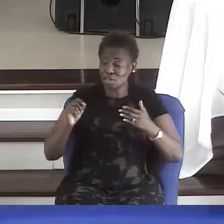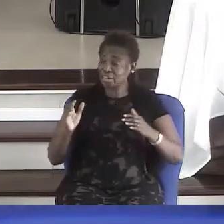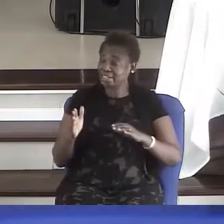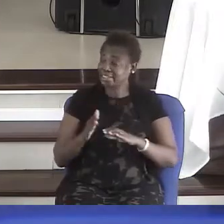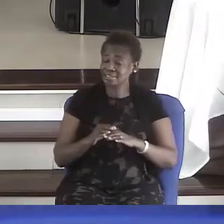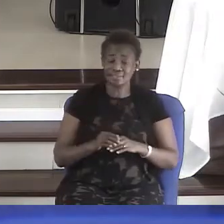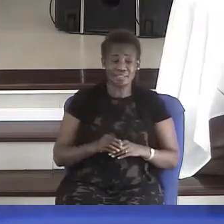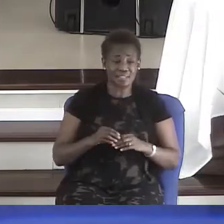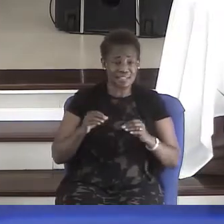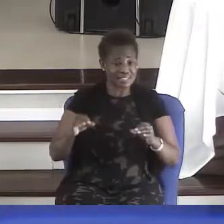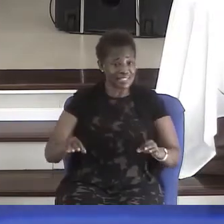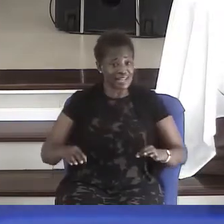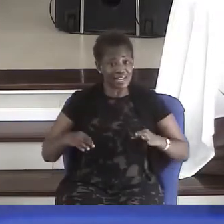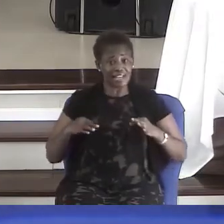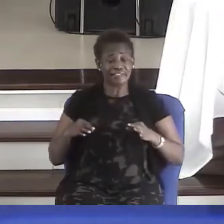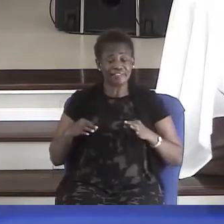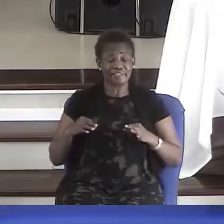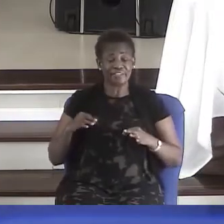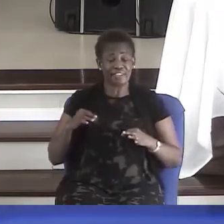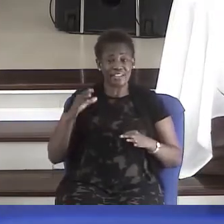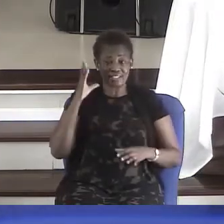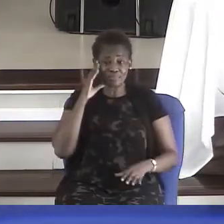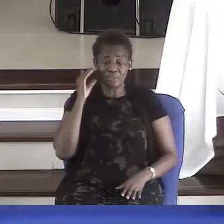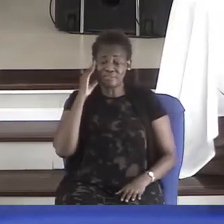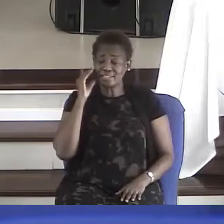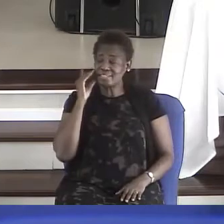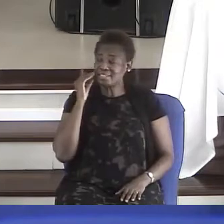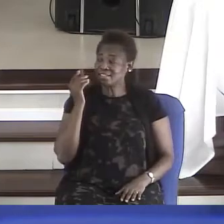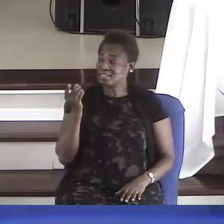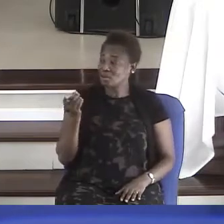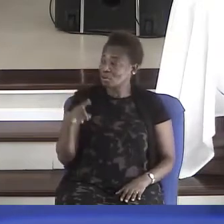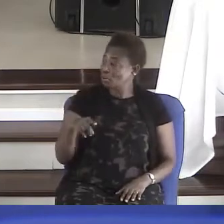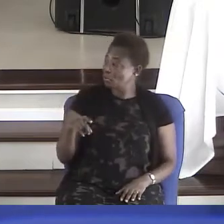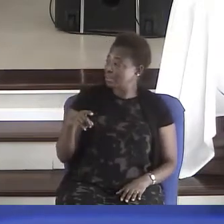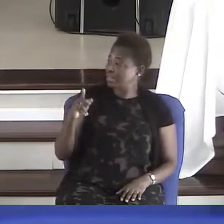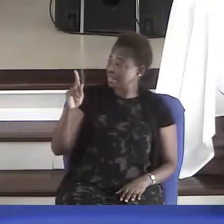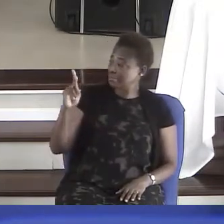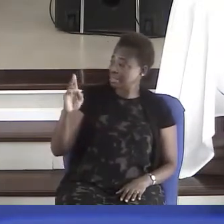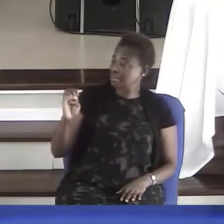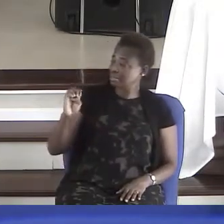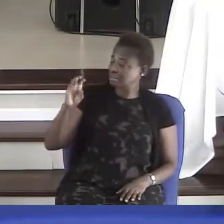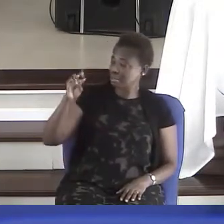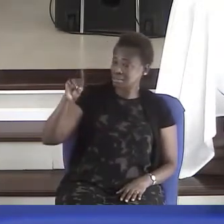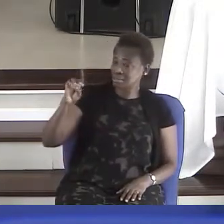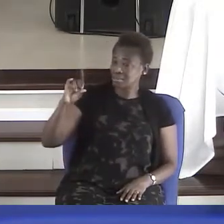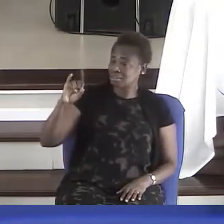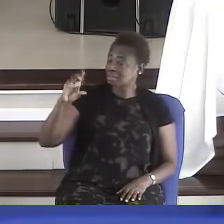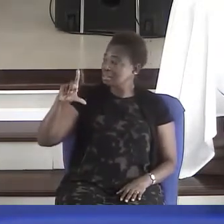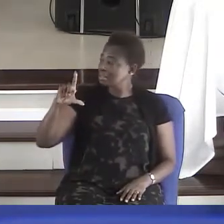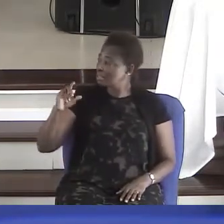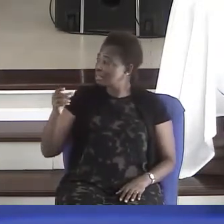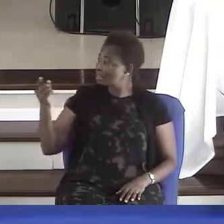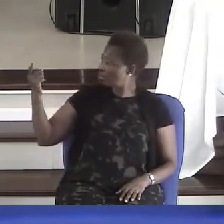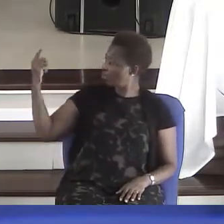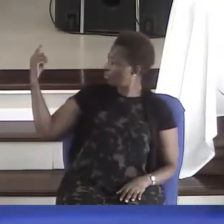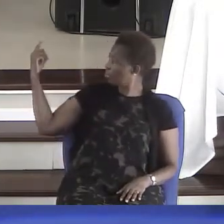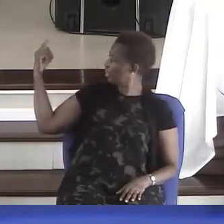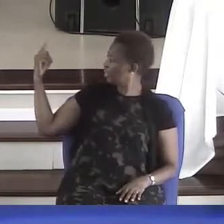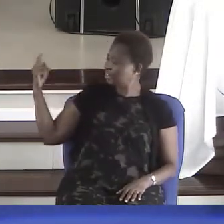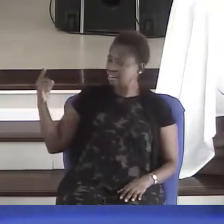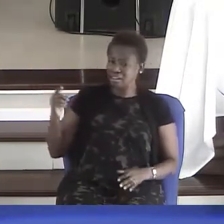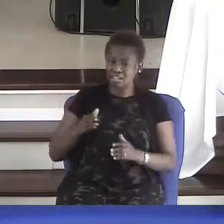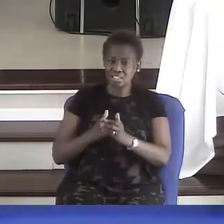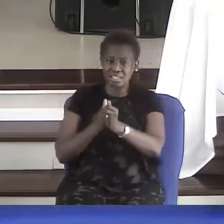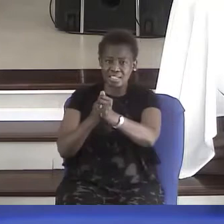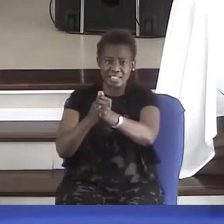experiences. When Camille come around here to lead praise and worship, it's not just some